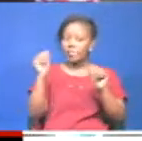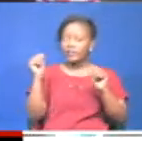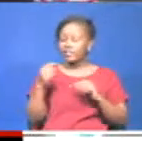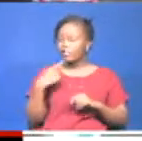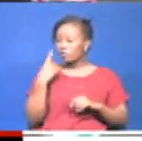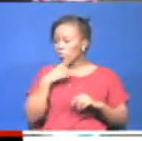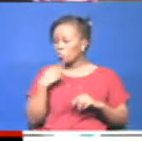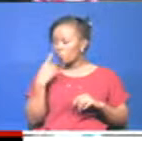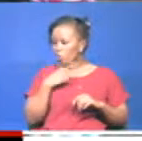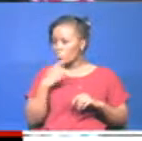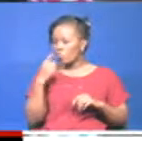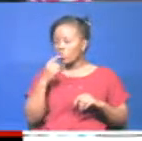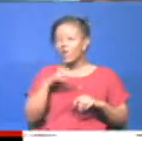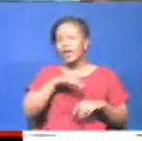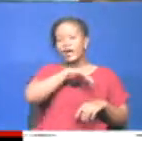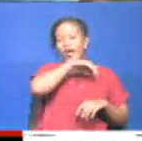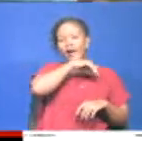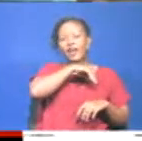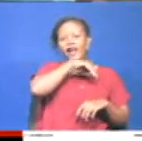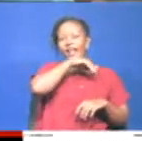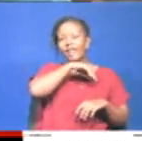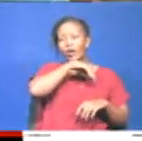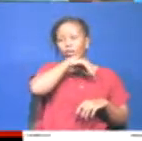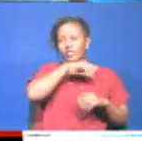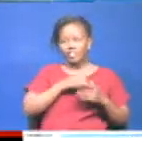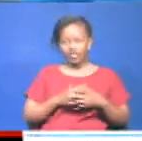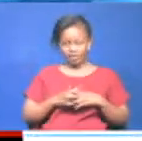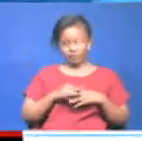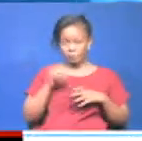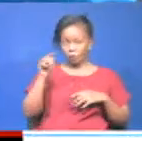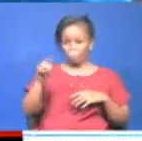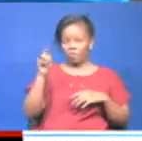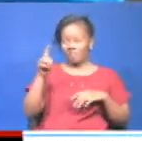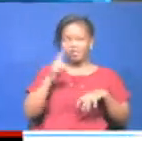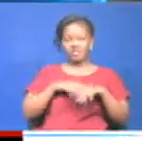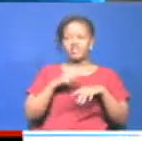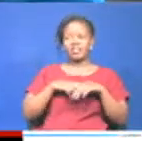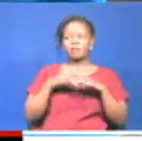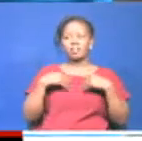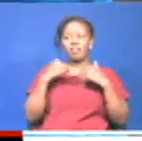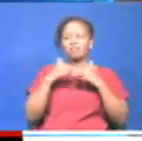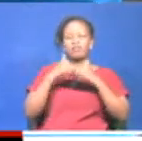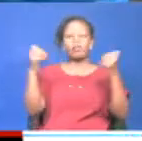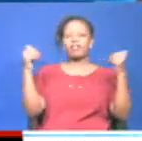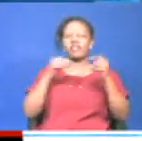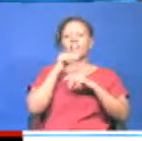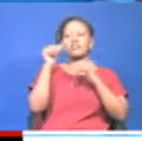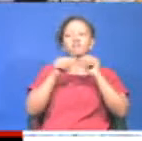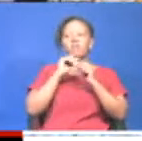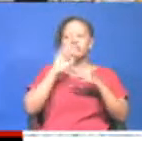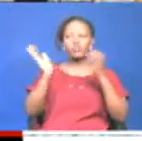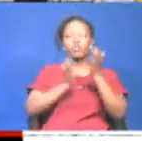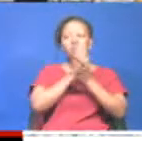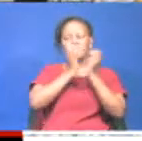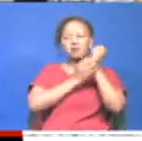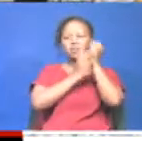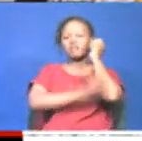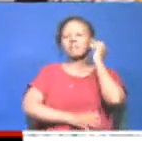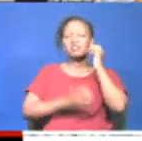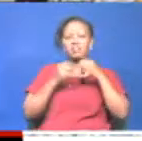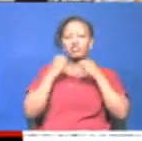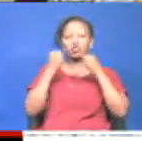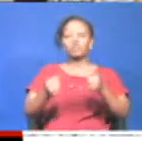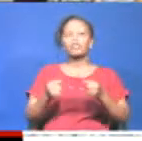Raila Amolo Odinga. This as the discourse on reducing high poverty index came out strongly in